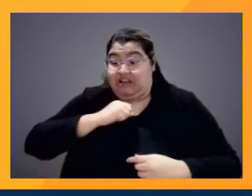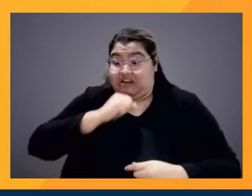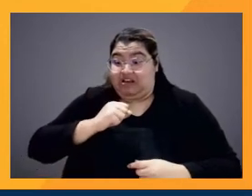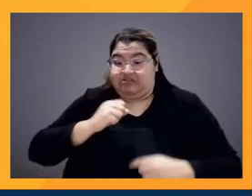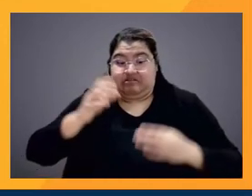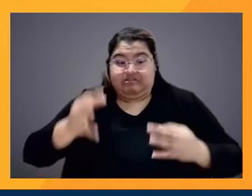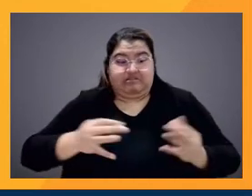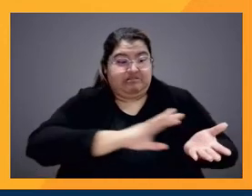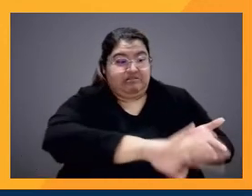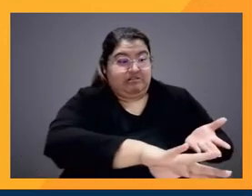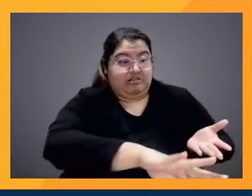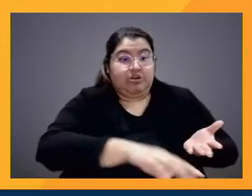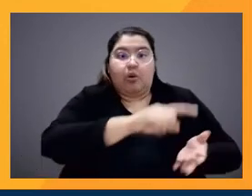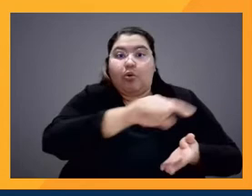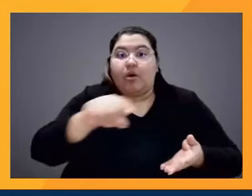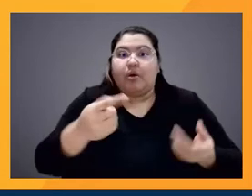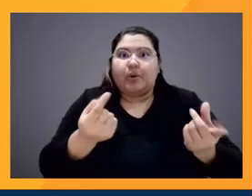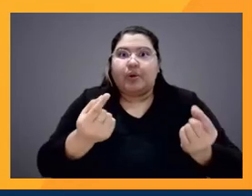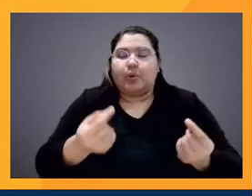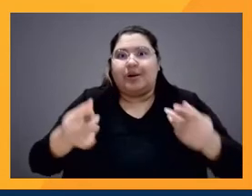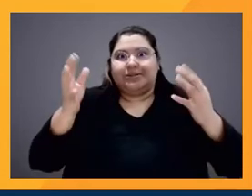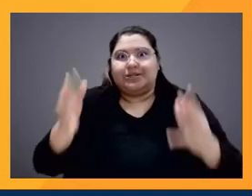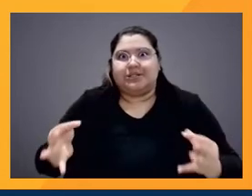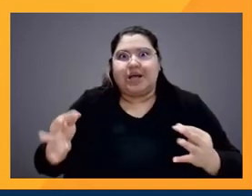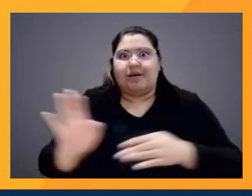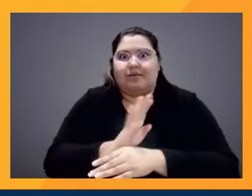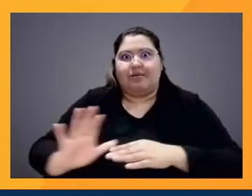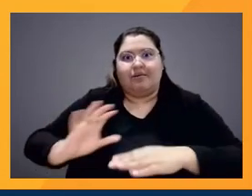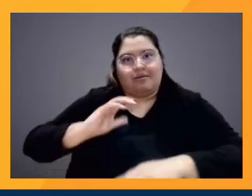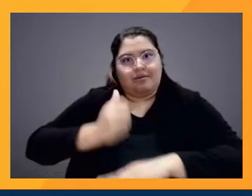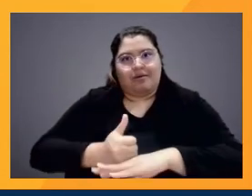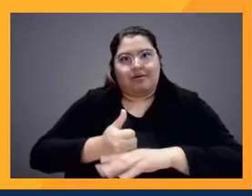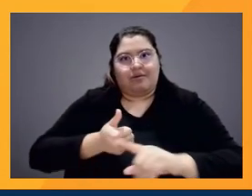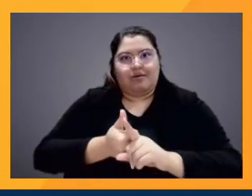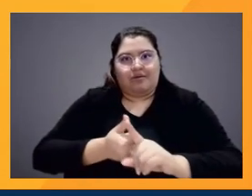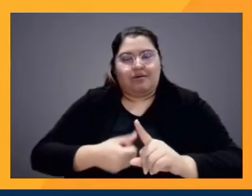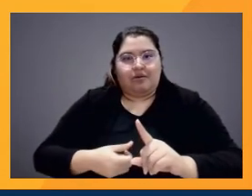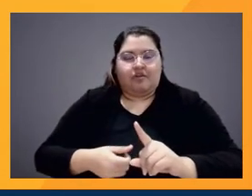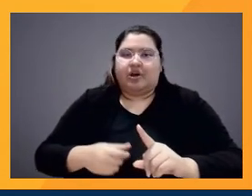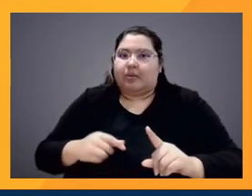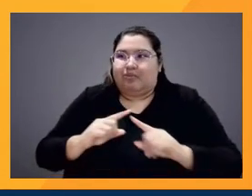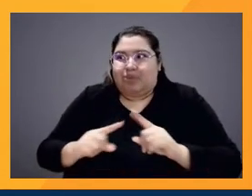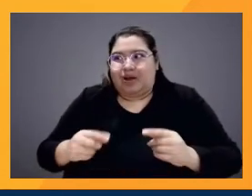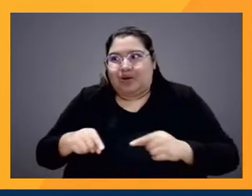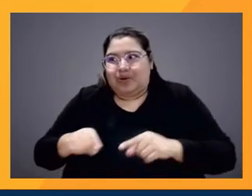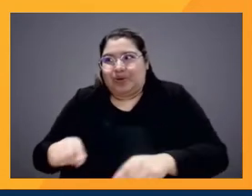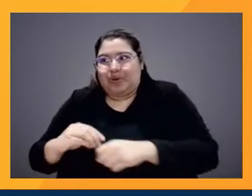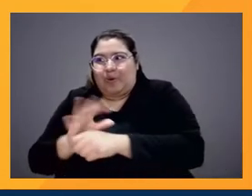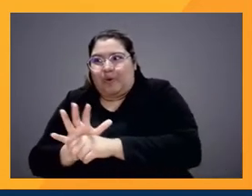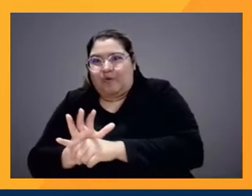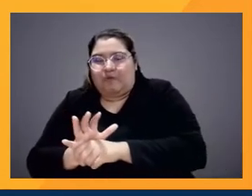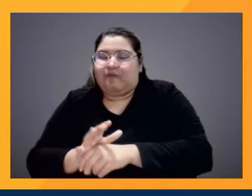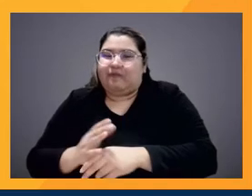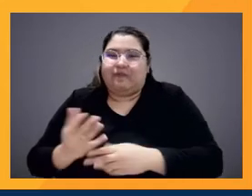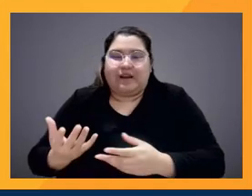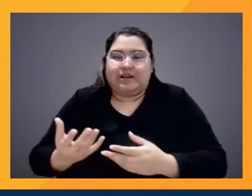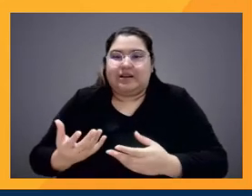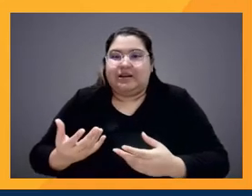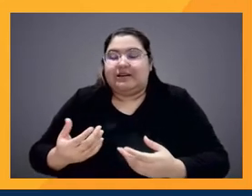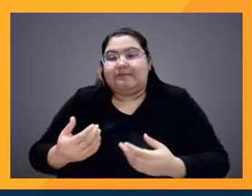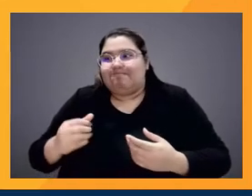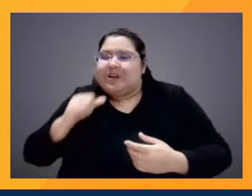I always feel like it's important to put that in the context of the bigger picture, the longer term, slower moving differences we see between, for instance,